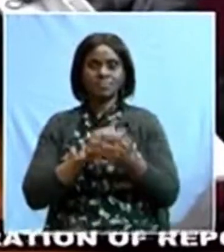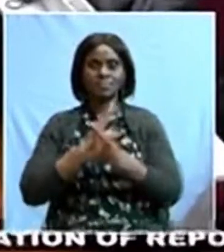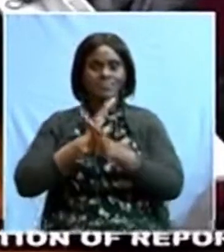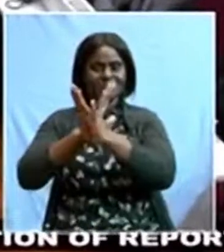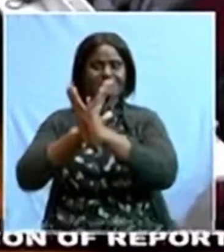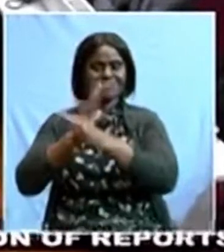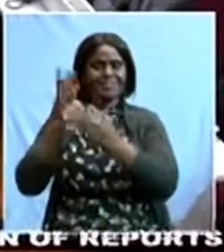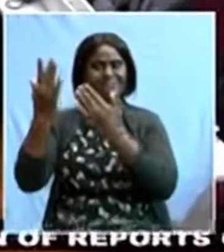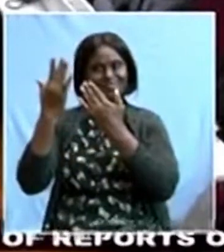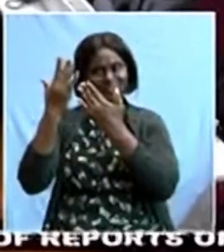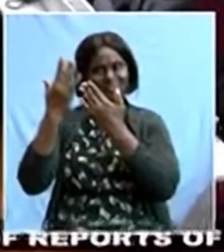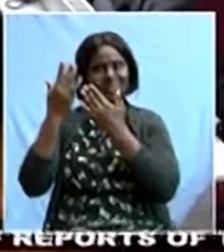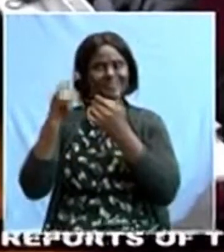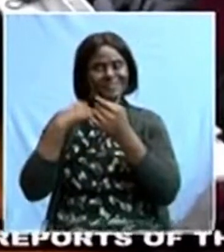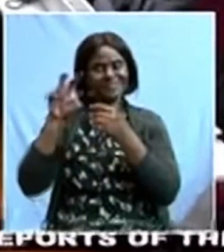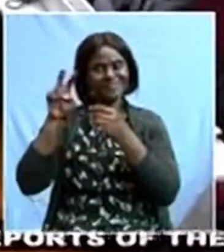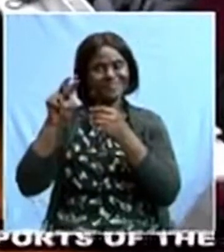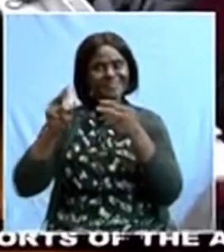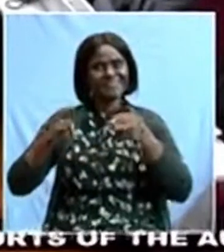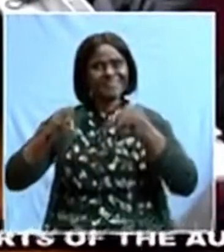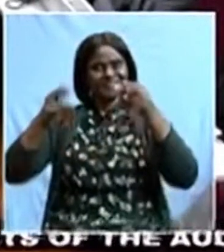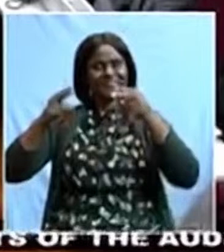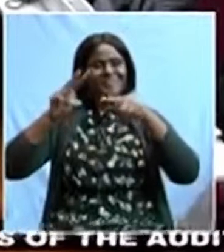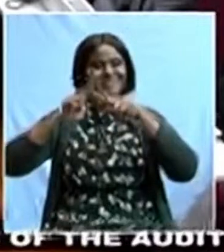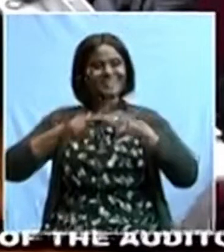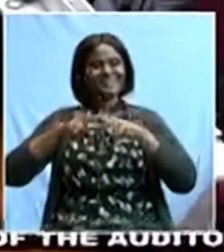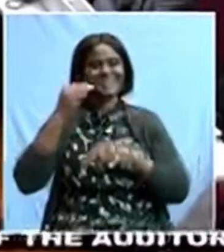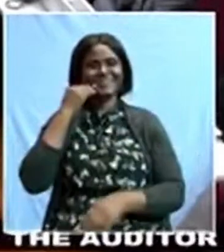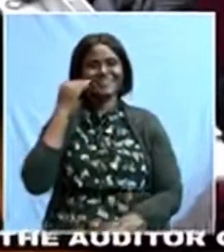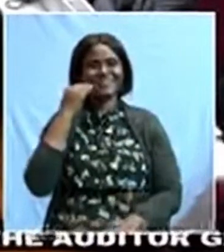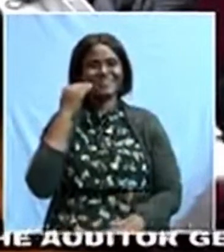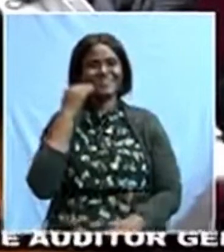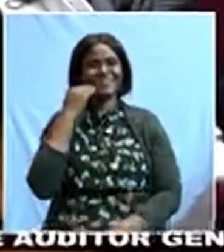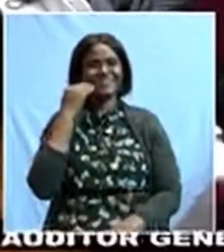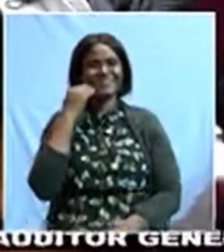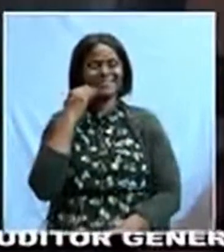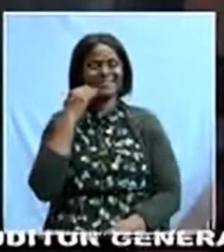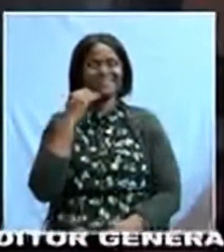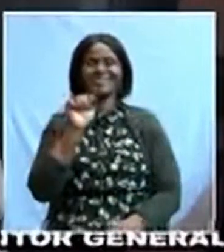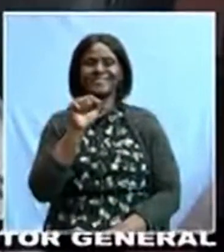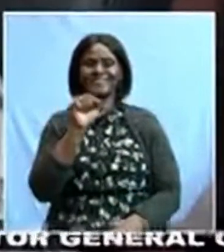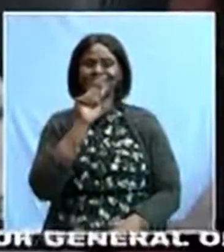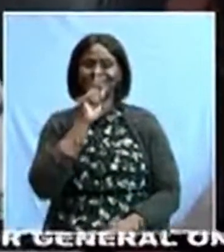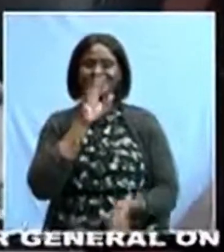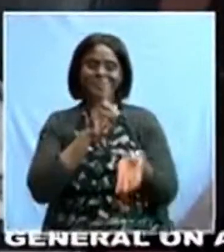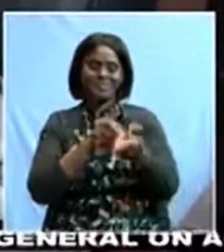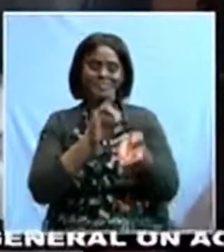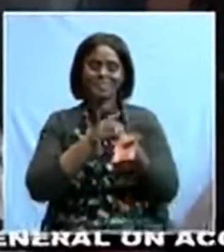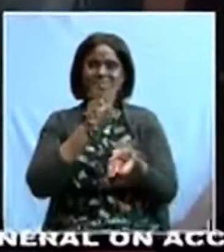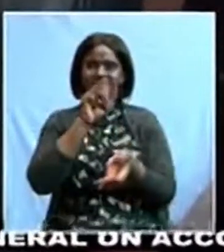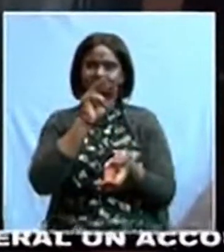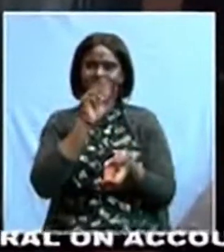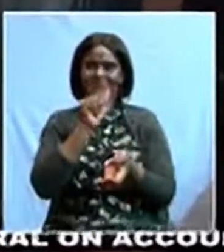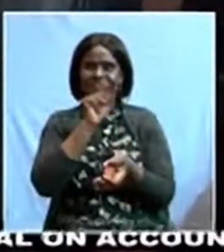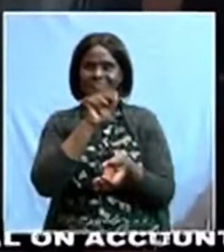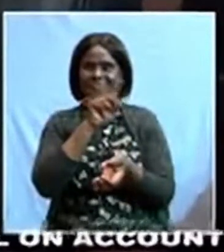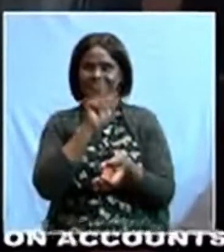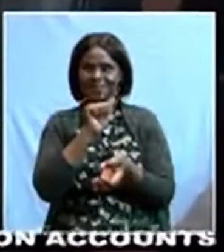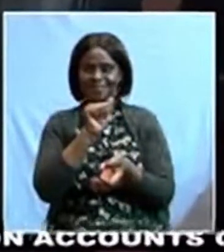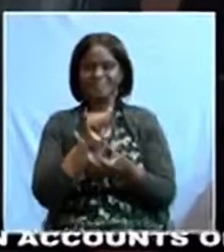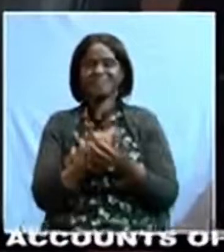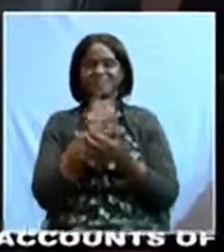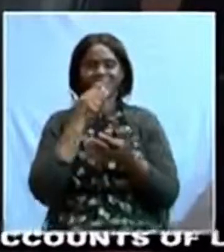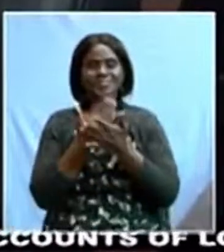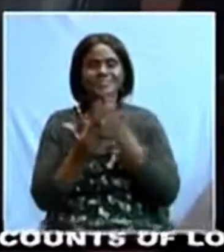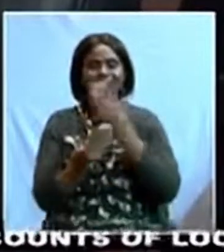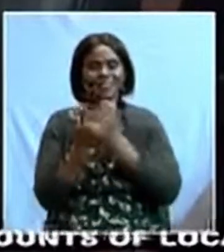view. I need a higher chair. Yes, Honorable Dr. Mwanza. Thank you, Chair. Good morning, permanent